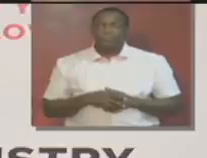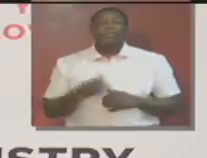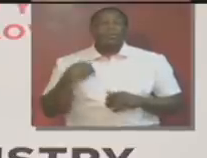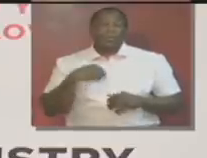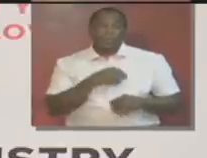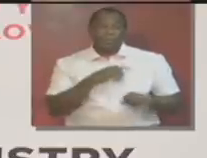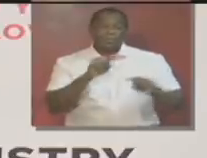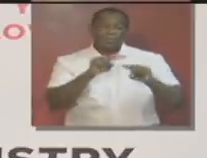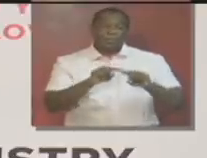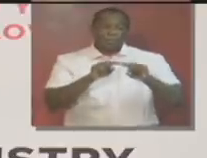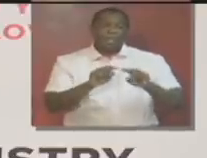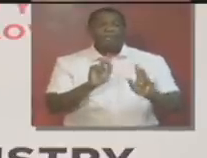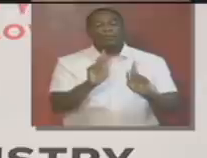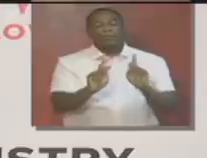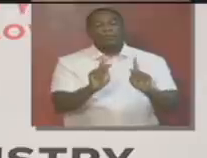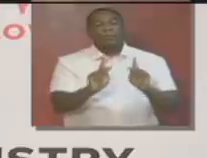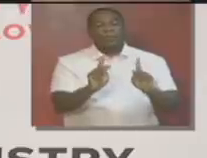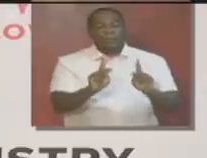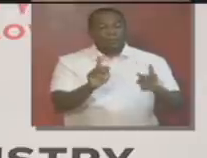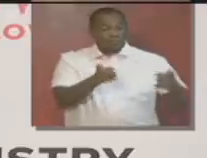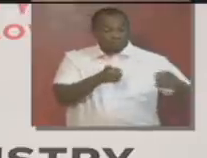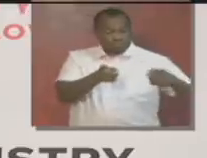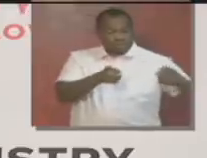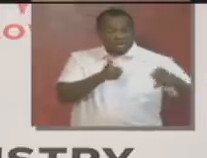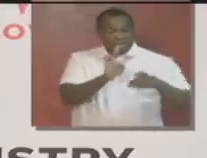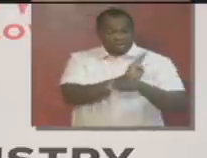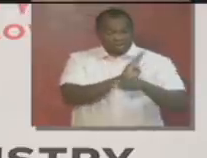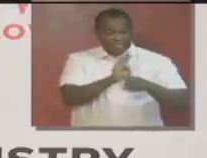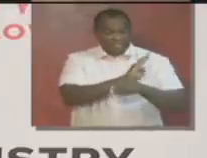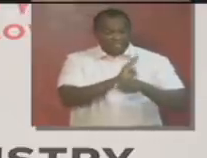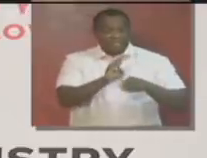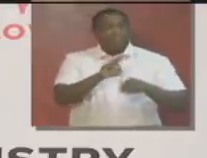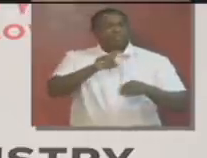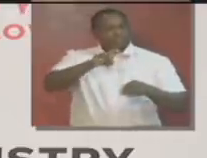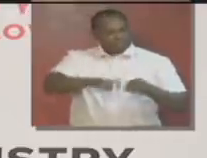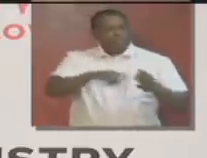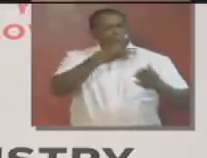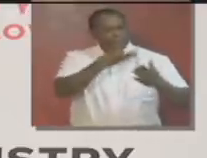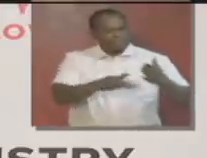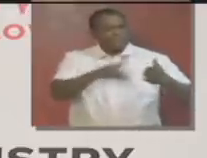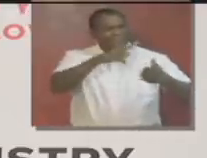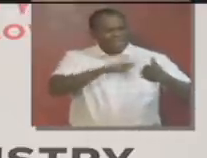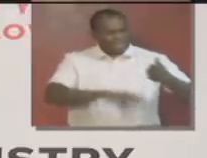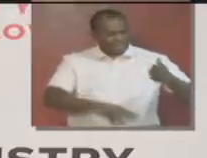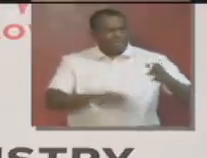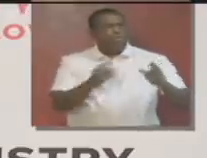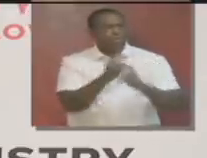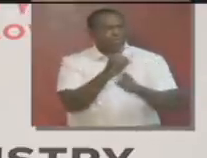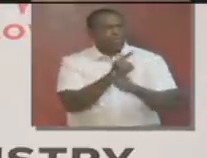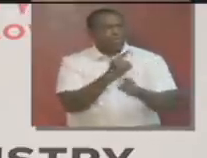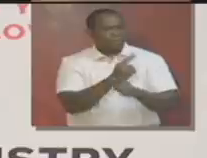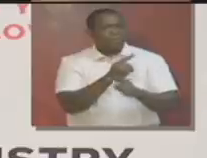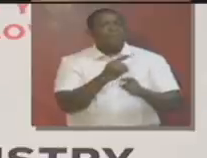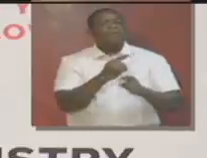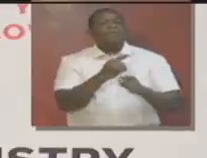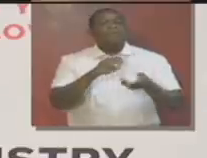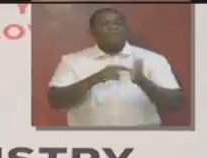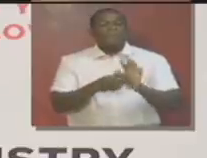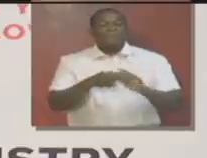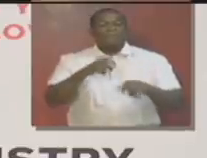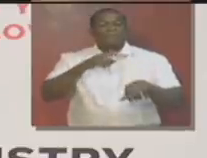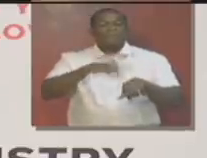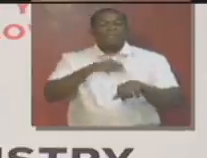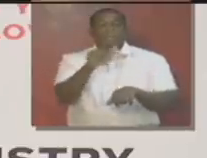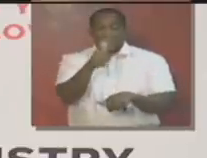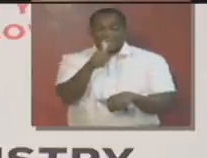industries to make all the necessary changes, arrangements, and scheduling to fall within the recommendations, fall within the recommended